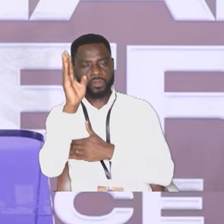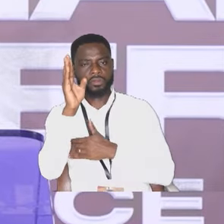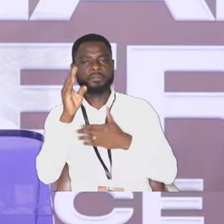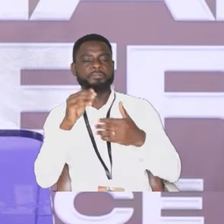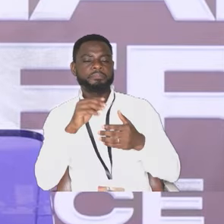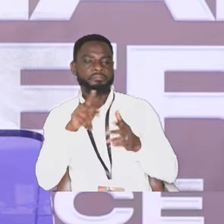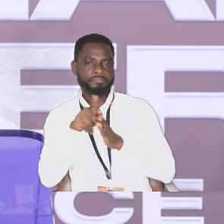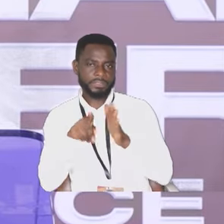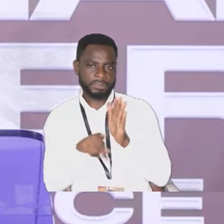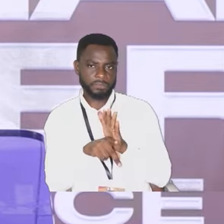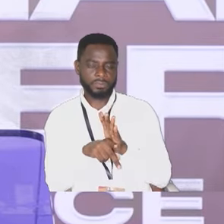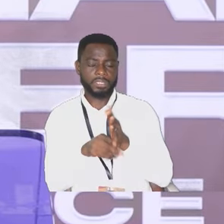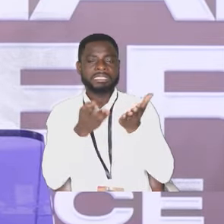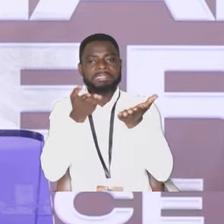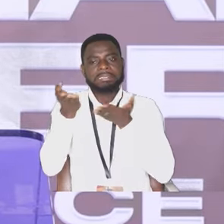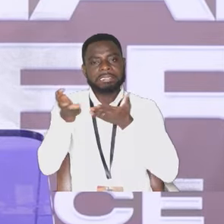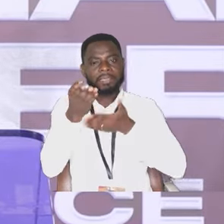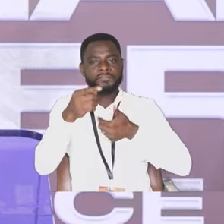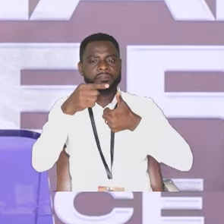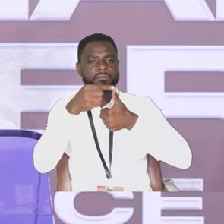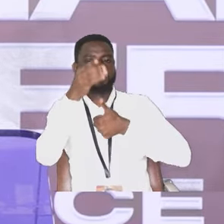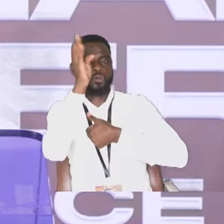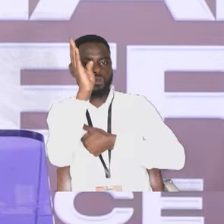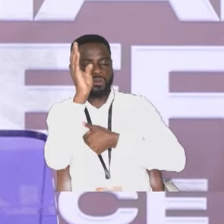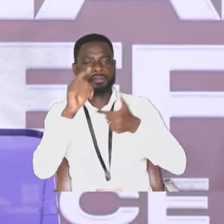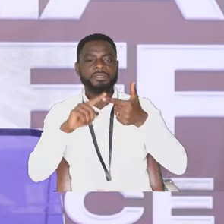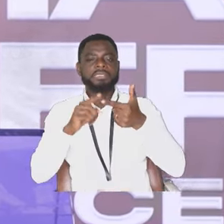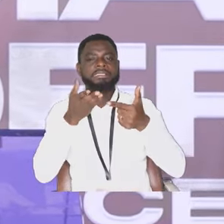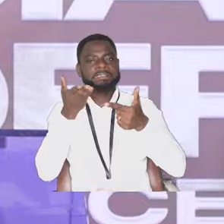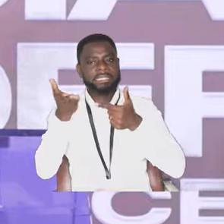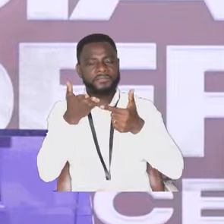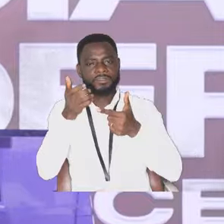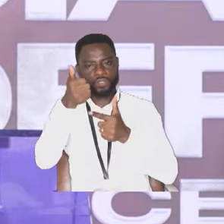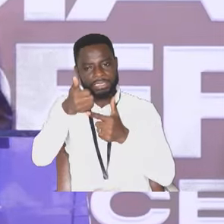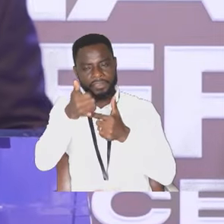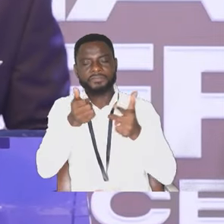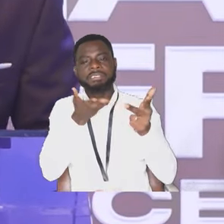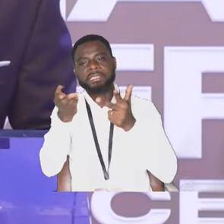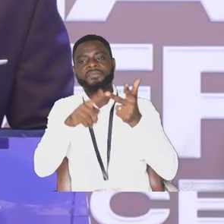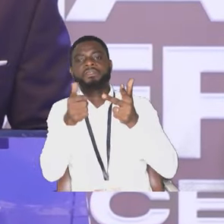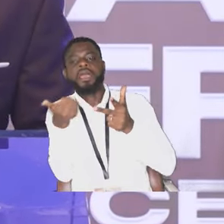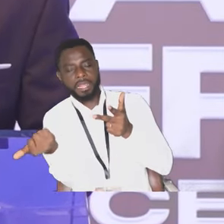leadership, serving yourself, seven others. Hallelujah.